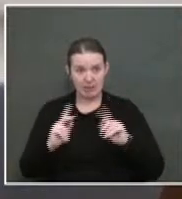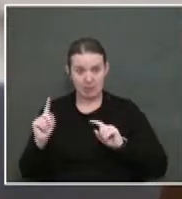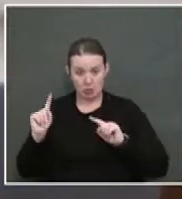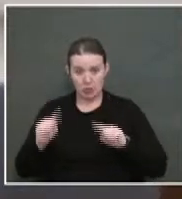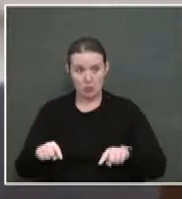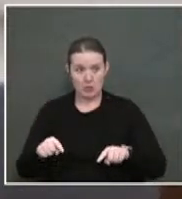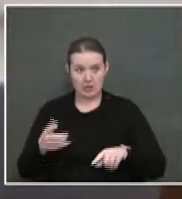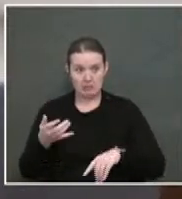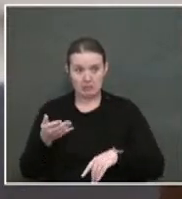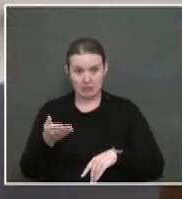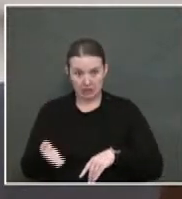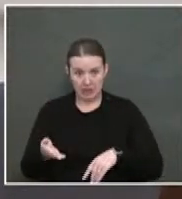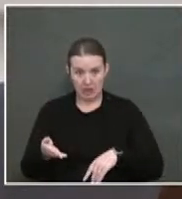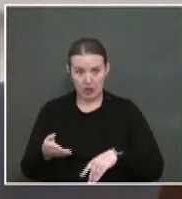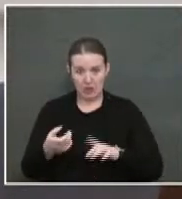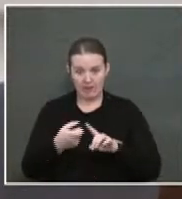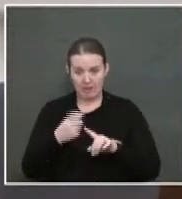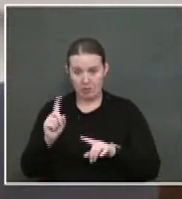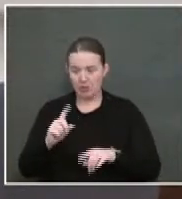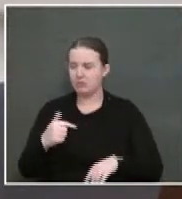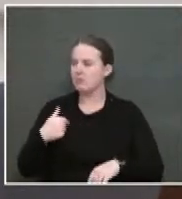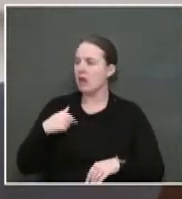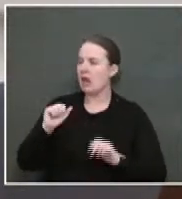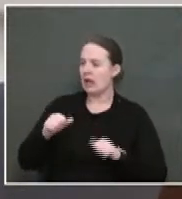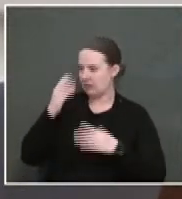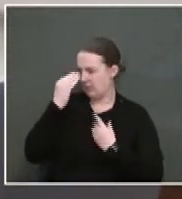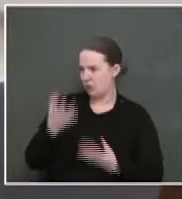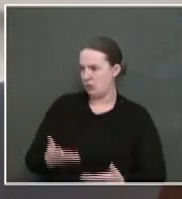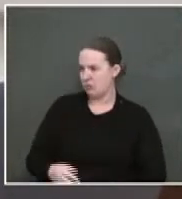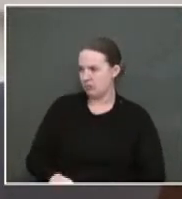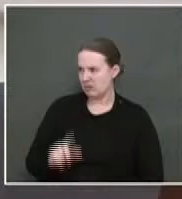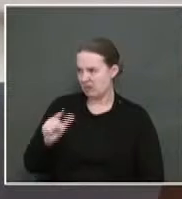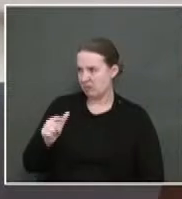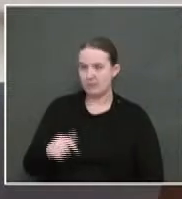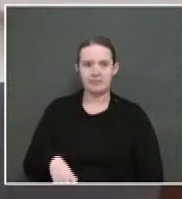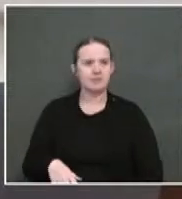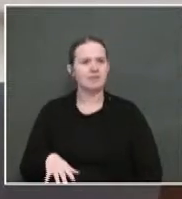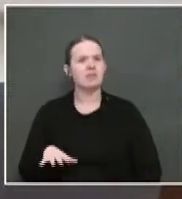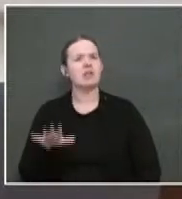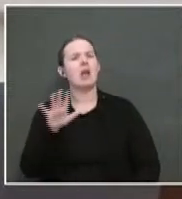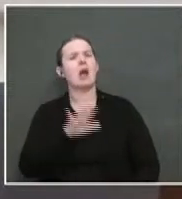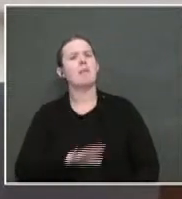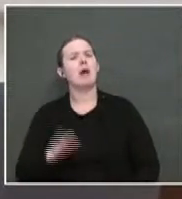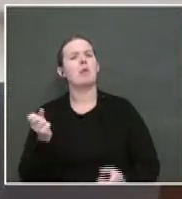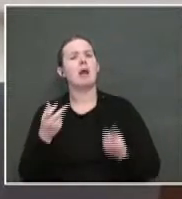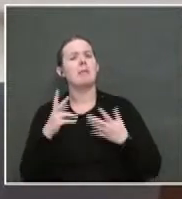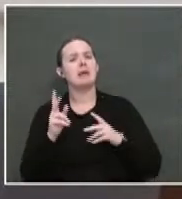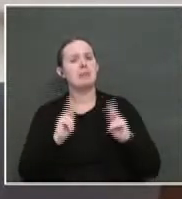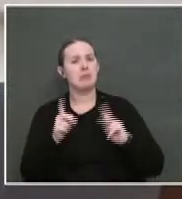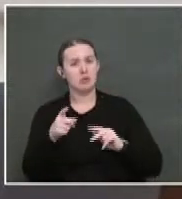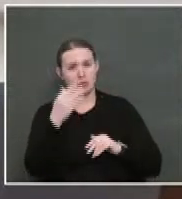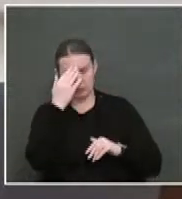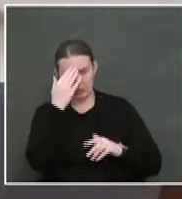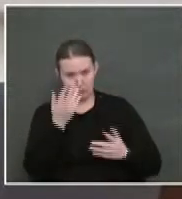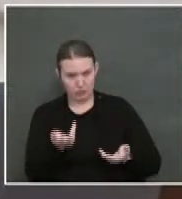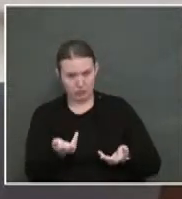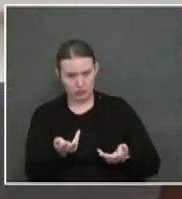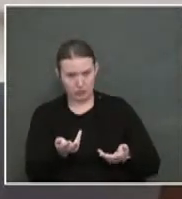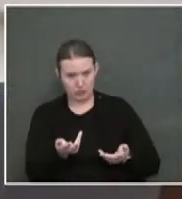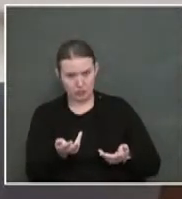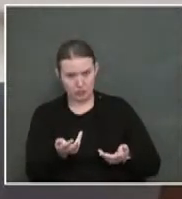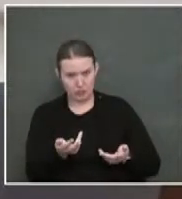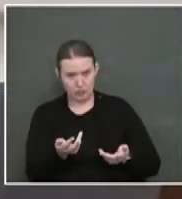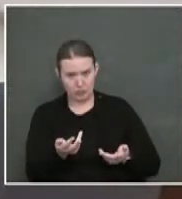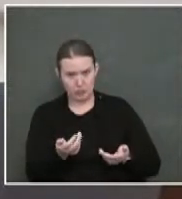the town hall and where they were from? I can get you that information. Okay. Approximately how many people was it?